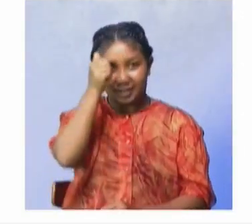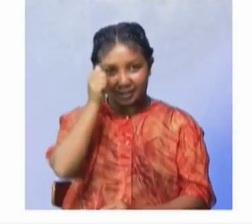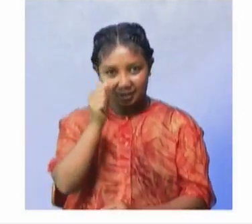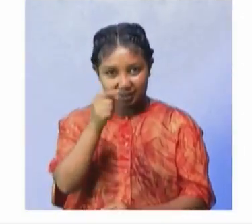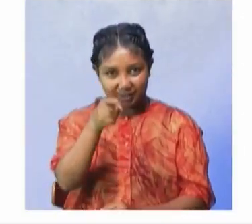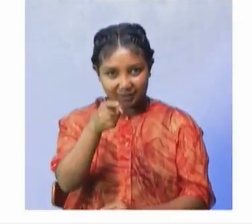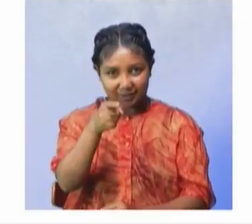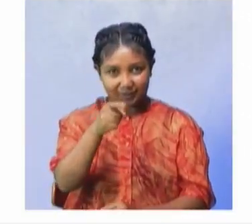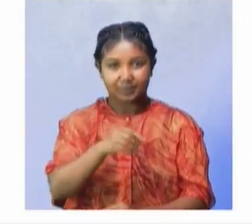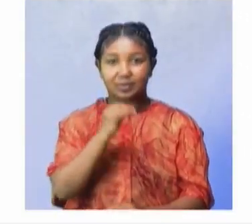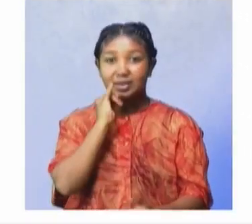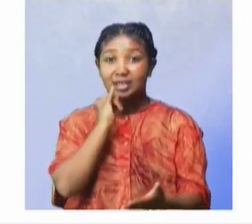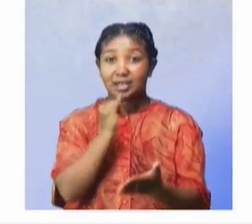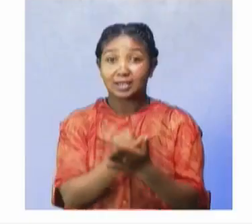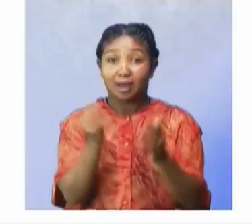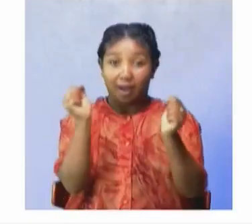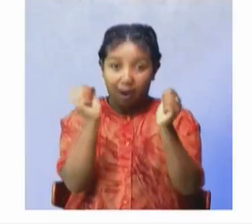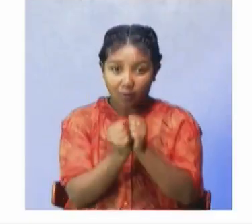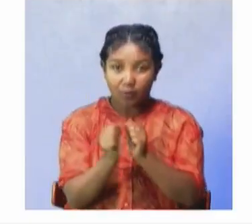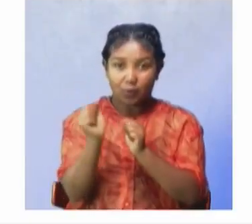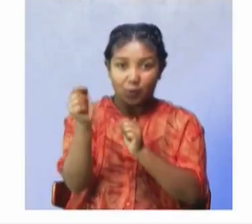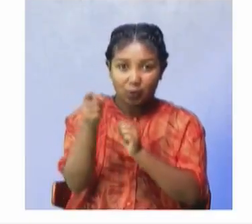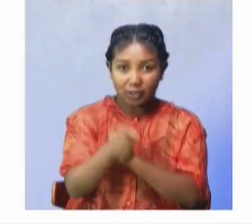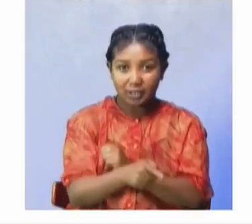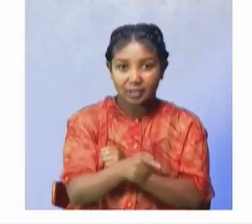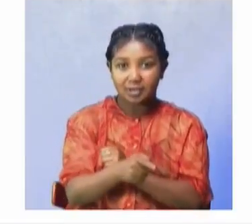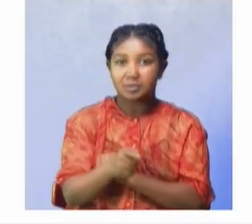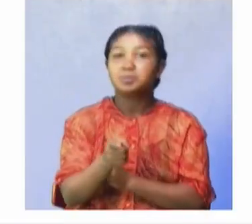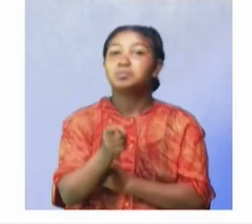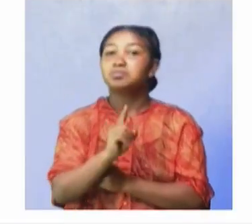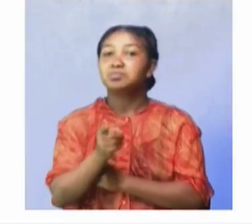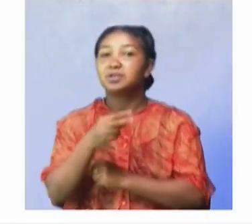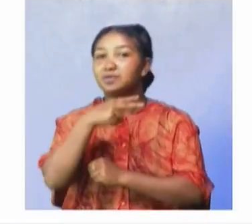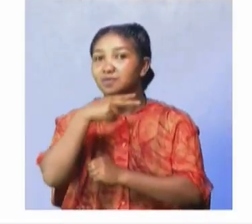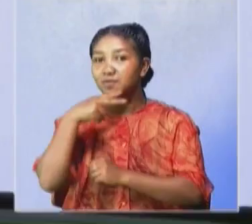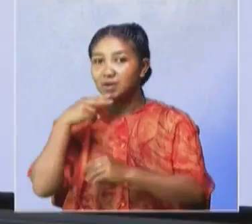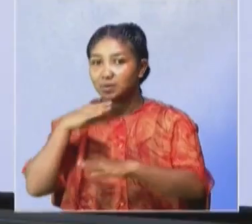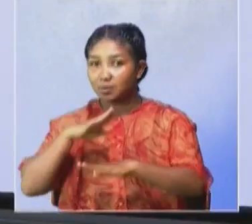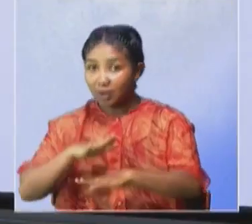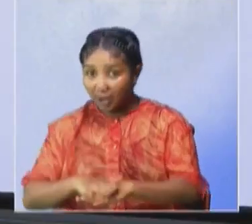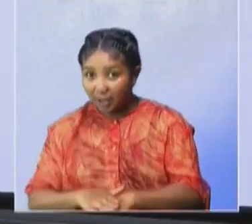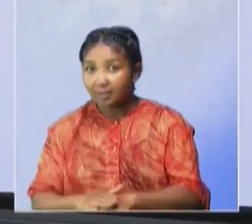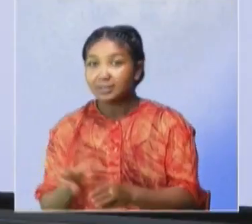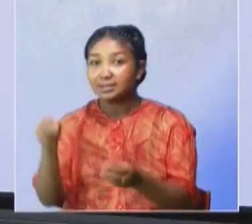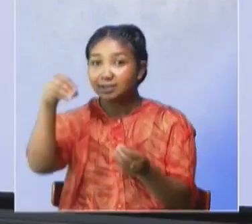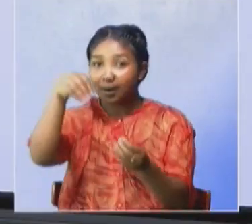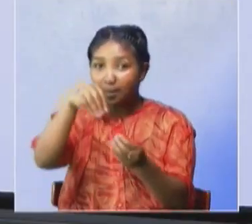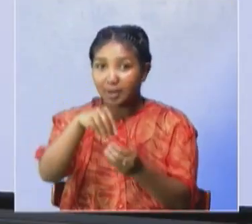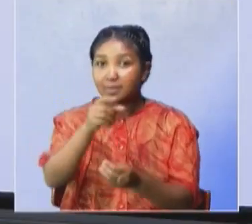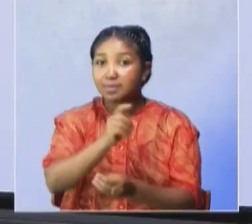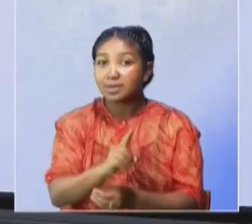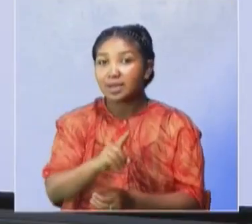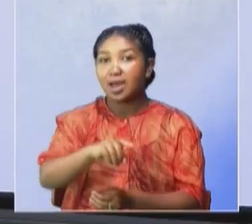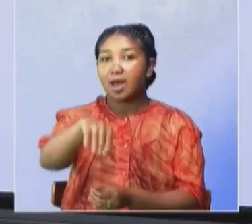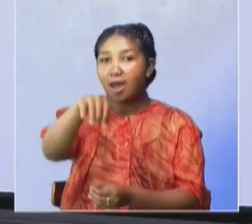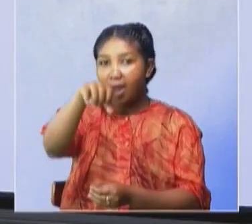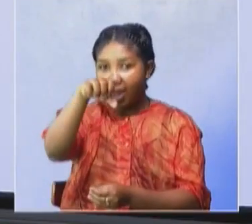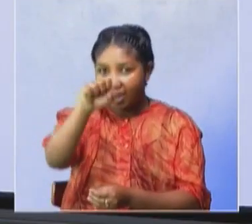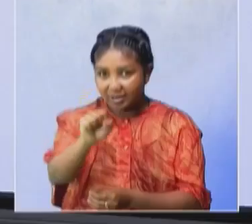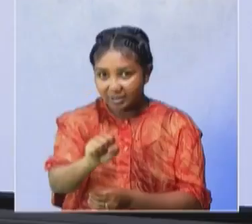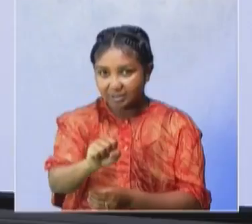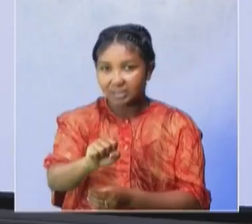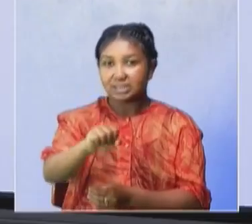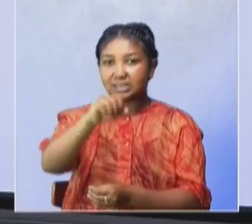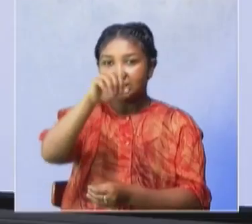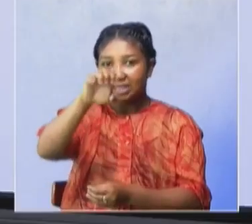he, it. When we are using these pronouns or singular subject, we can